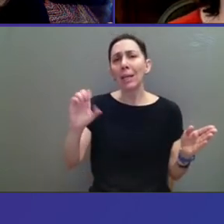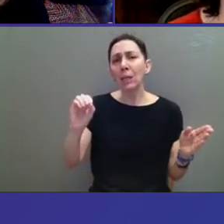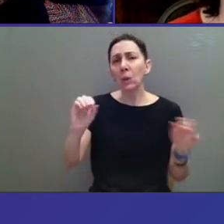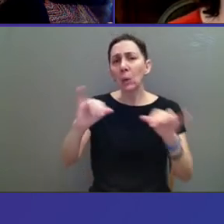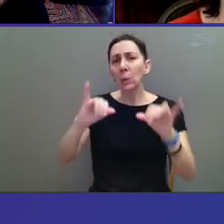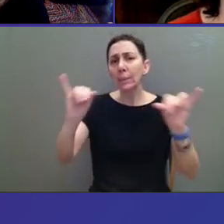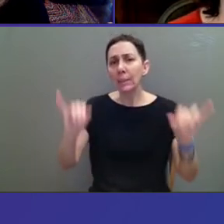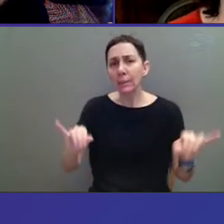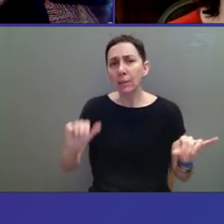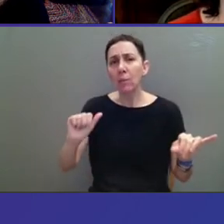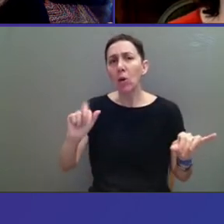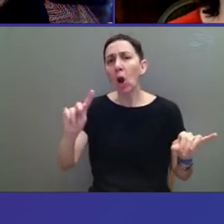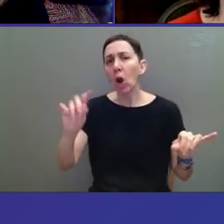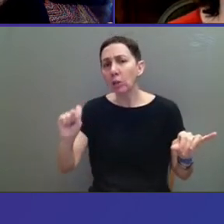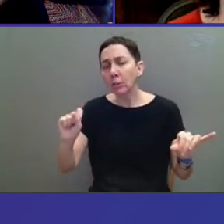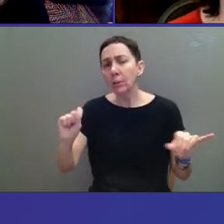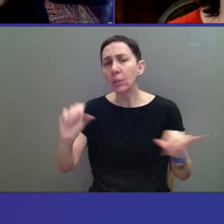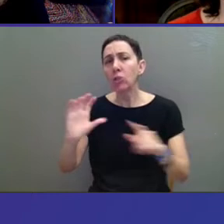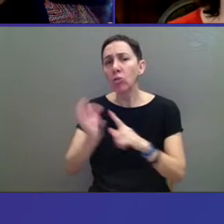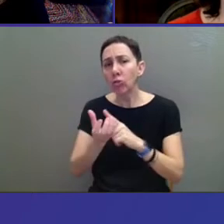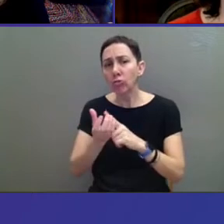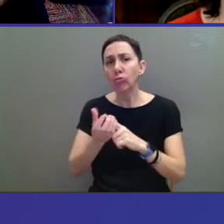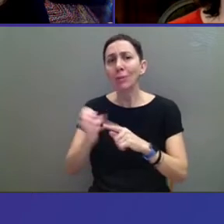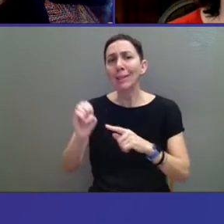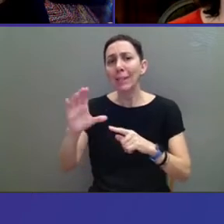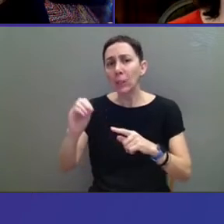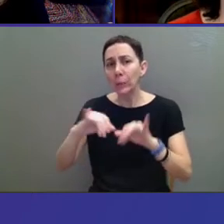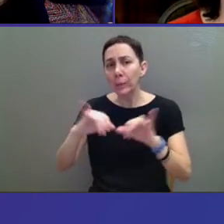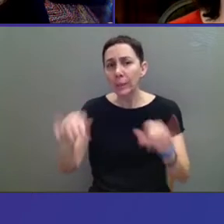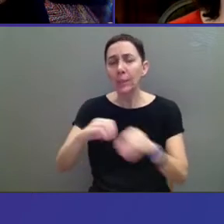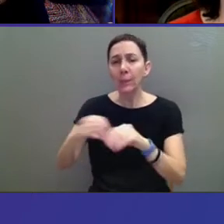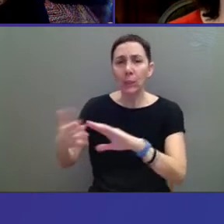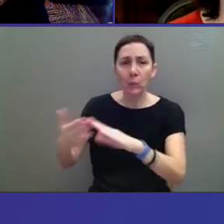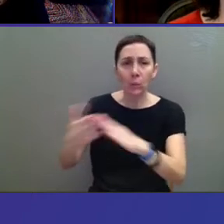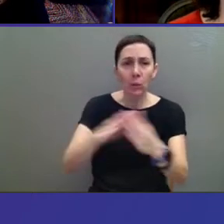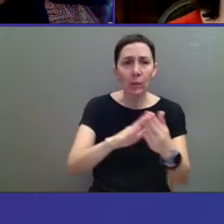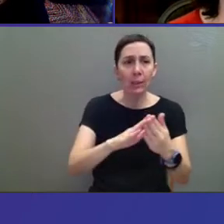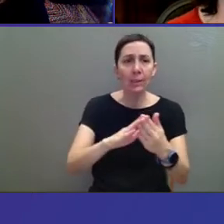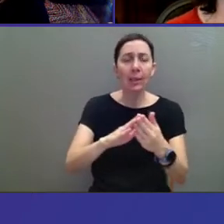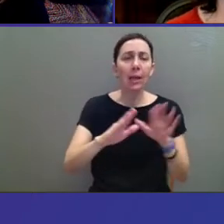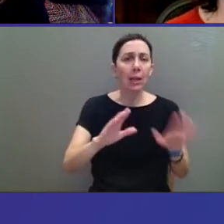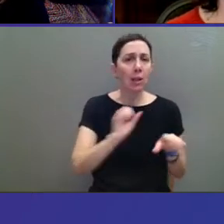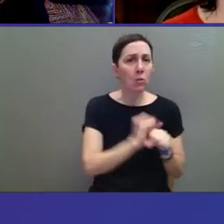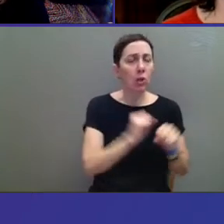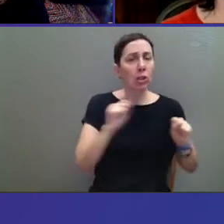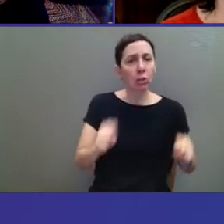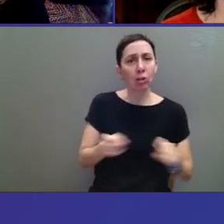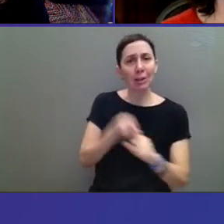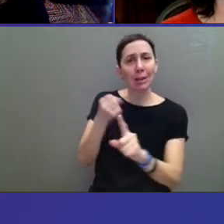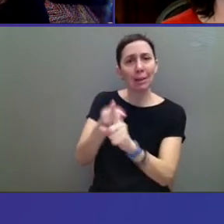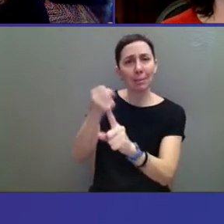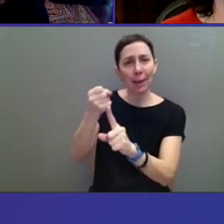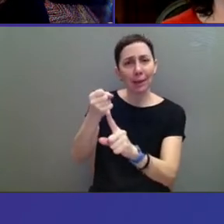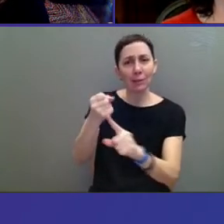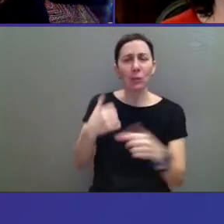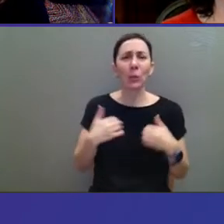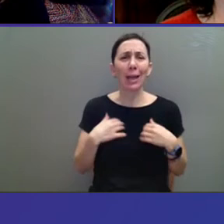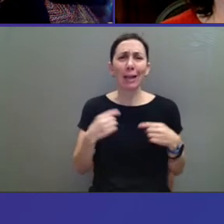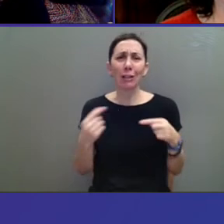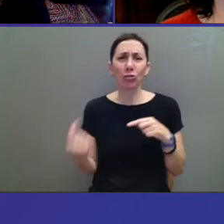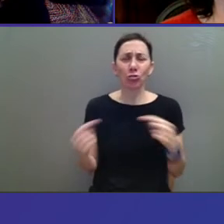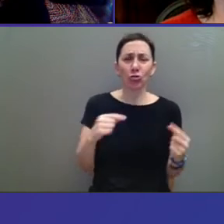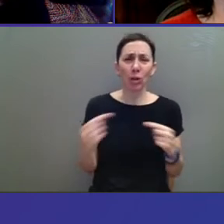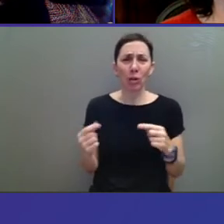cultural ecosystem, and communities that could also be impacted by their work. And so there was this sort of struggle between those